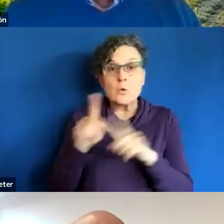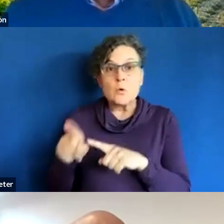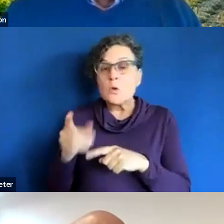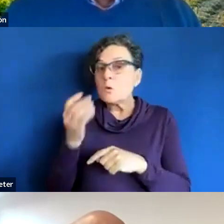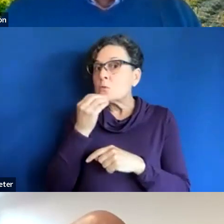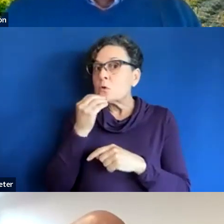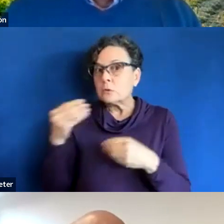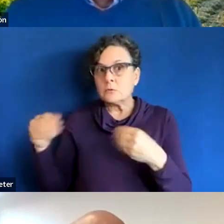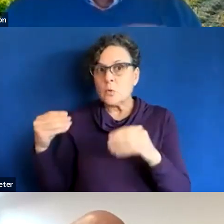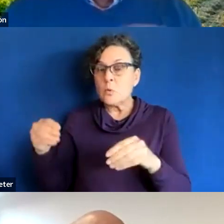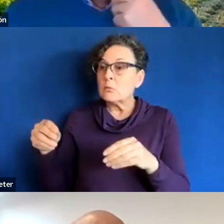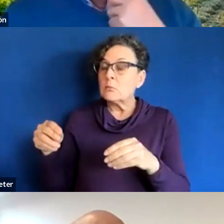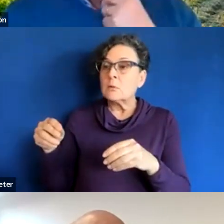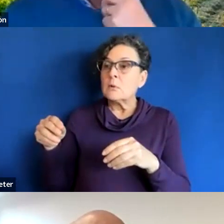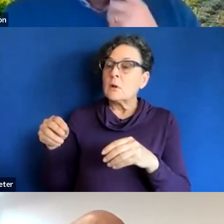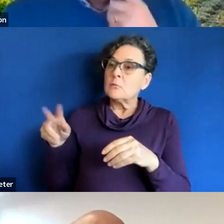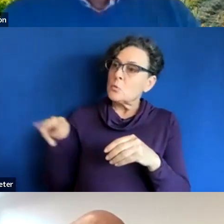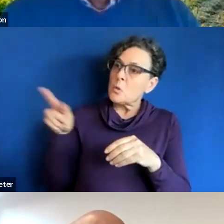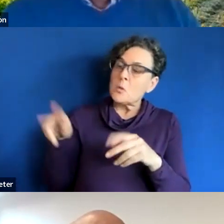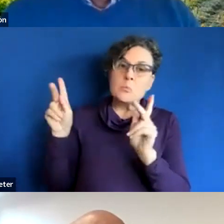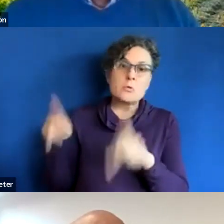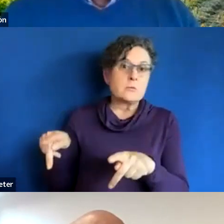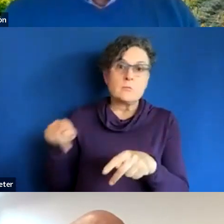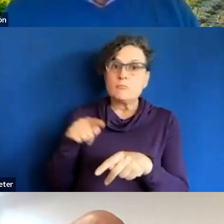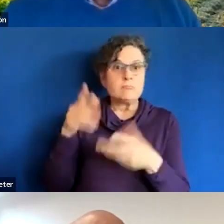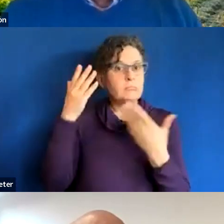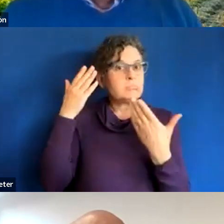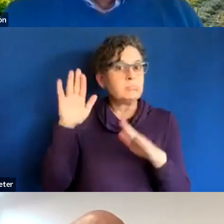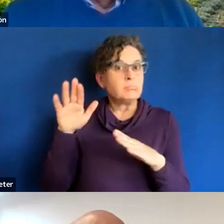at the cash register or who are waiting on you at the restaurants.